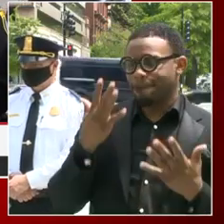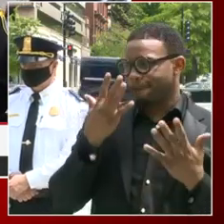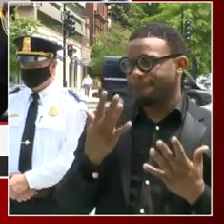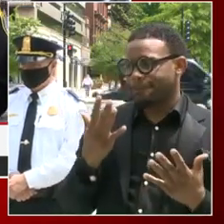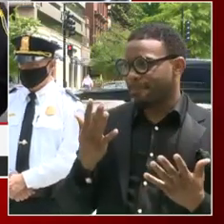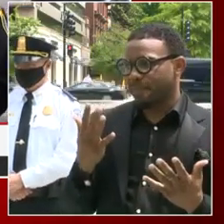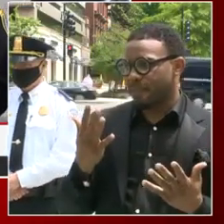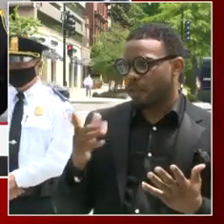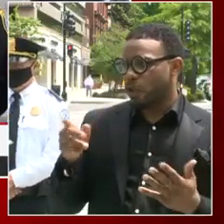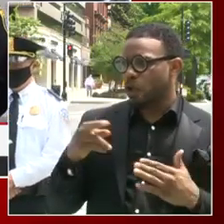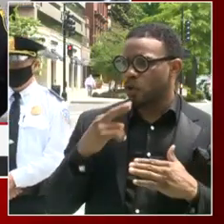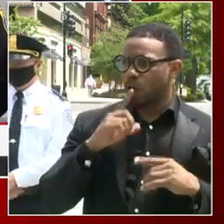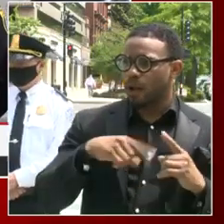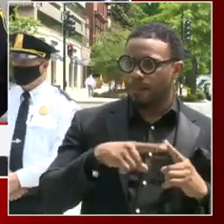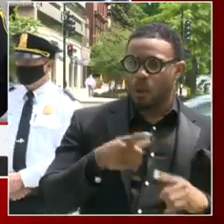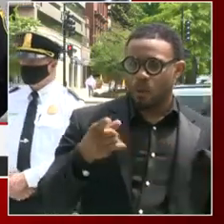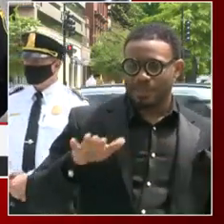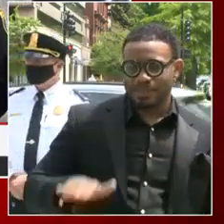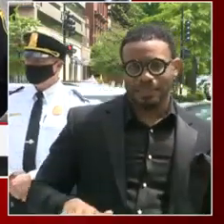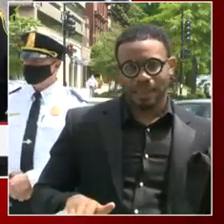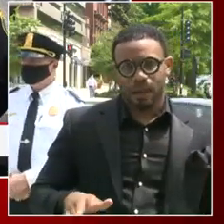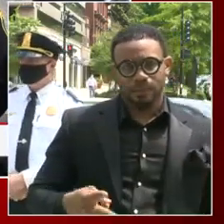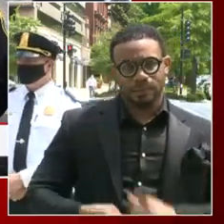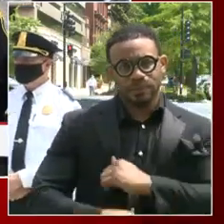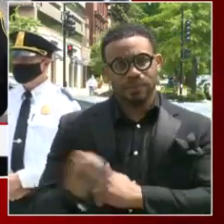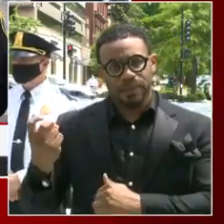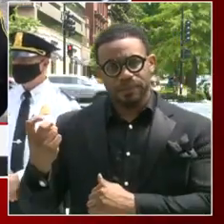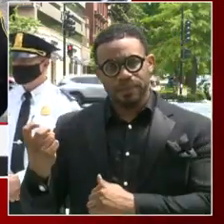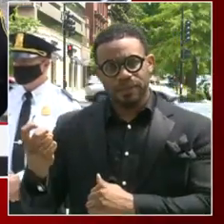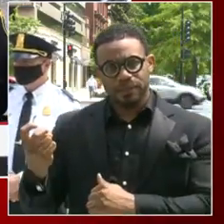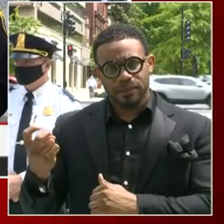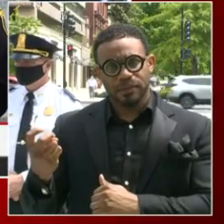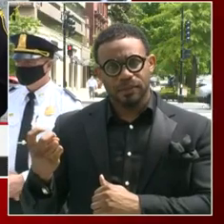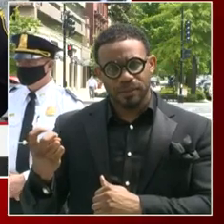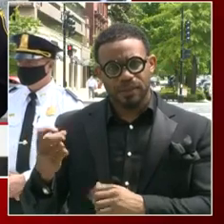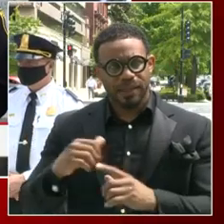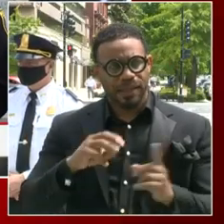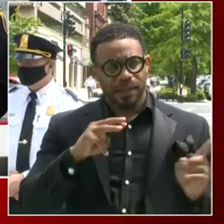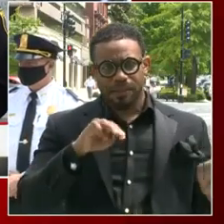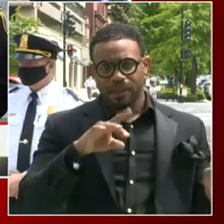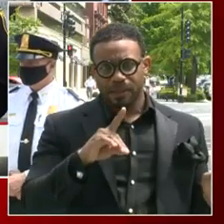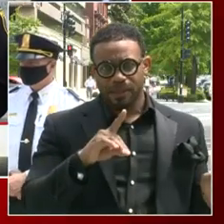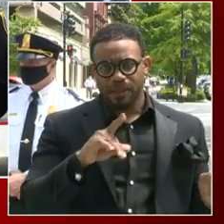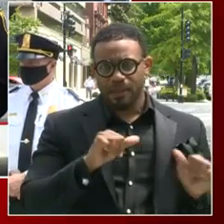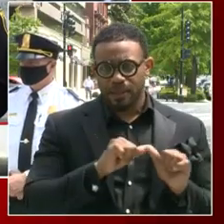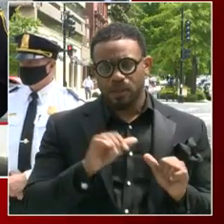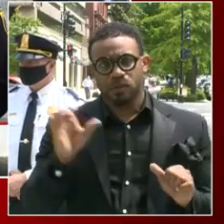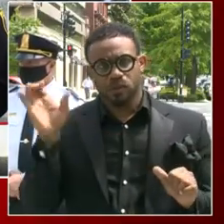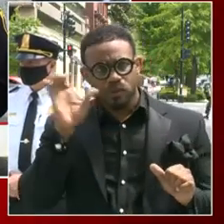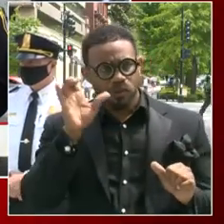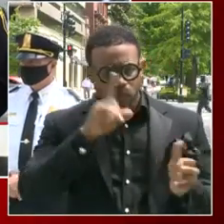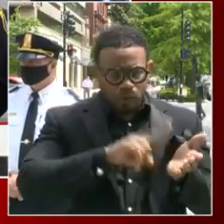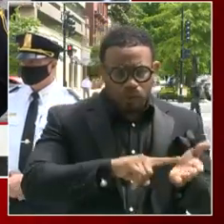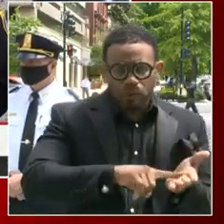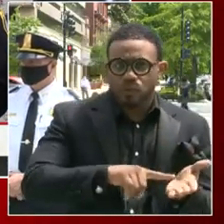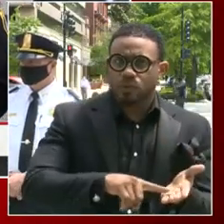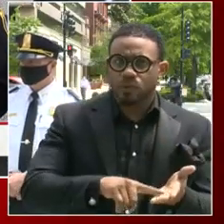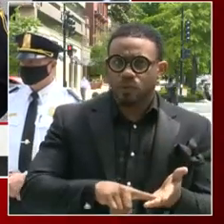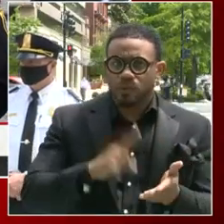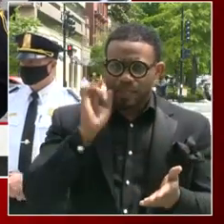Sadly, you're referring to a child that MPD continues to